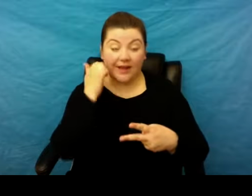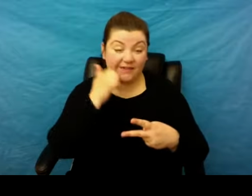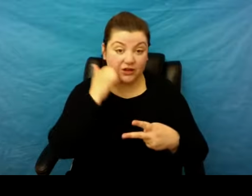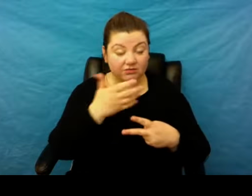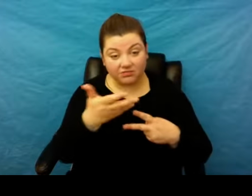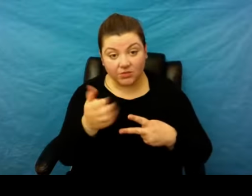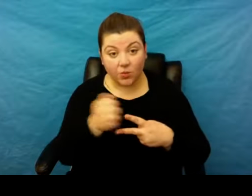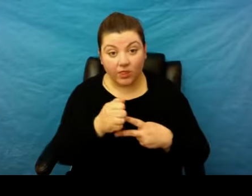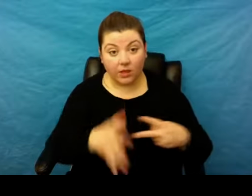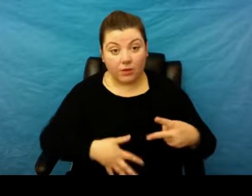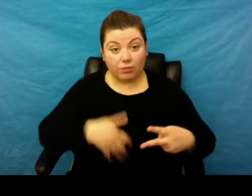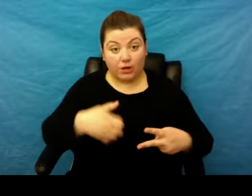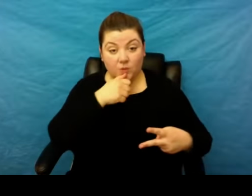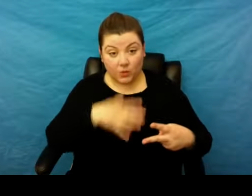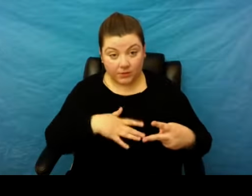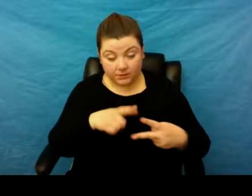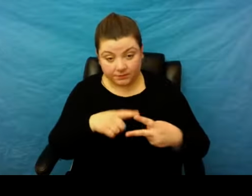she's asking,